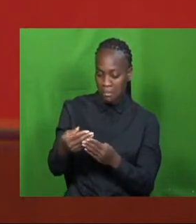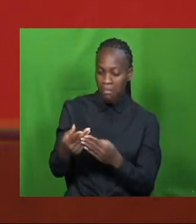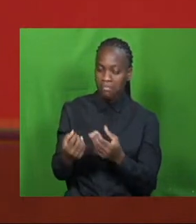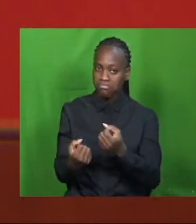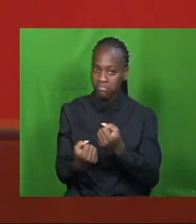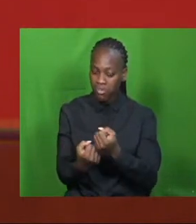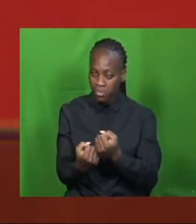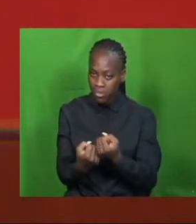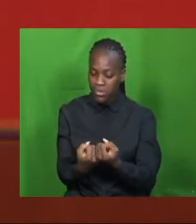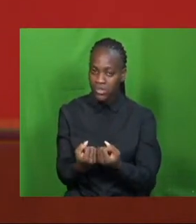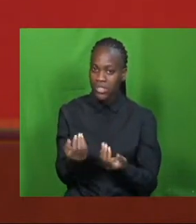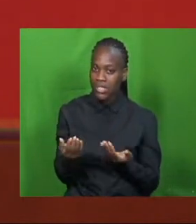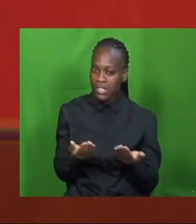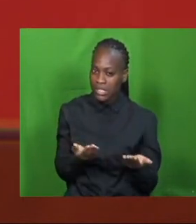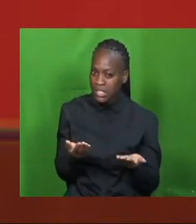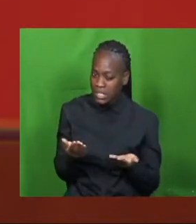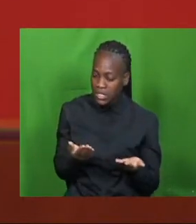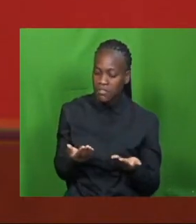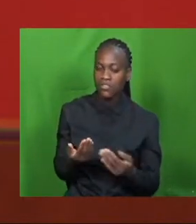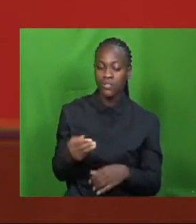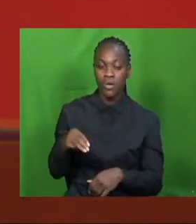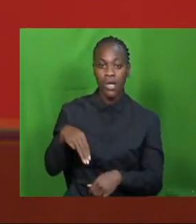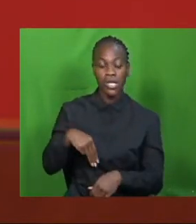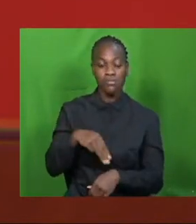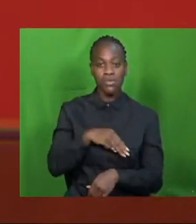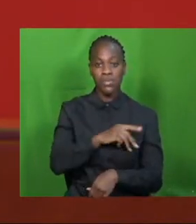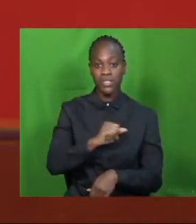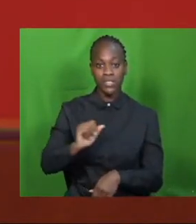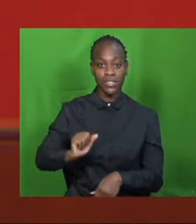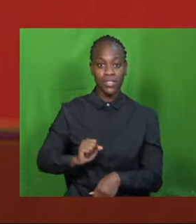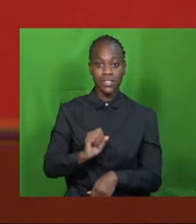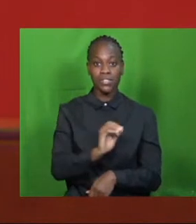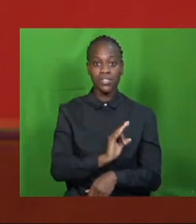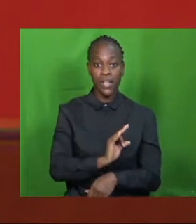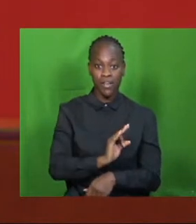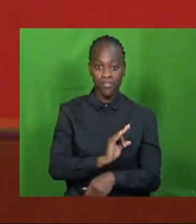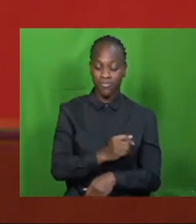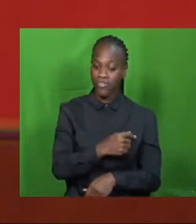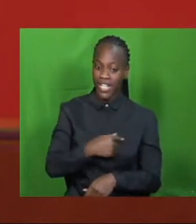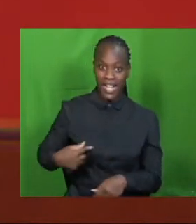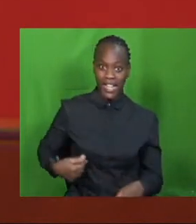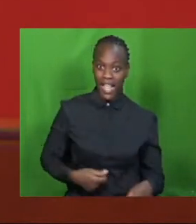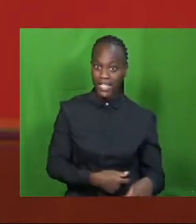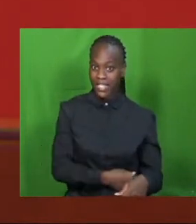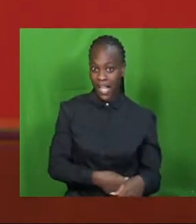to reschedule the questions for the Wednesday,